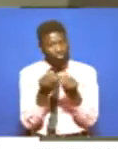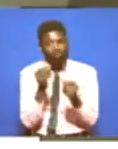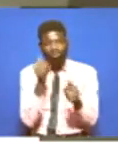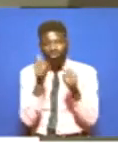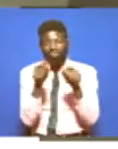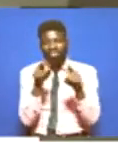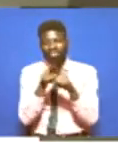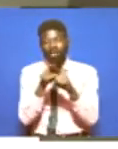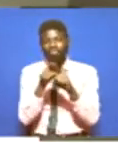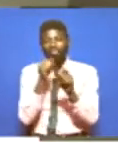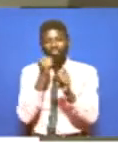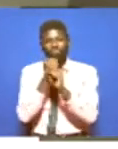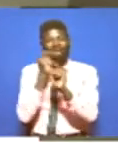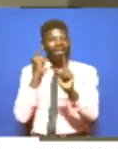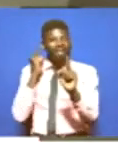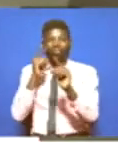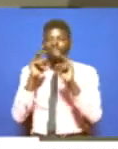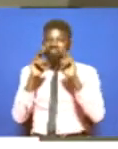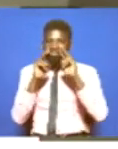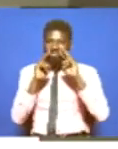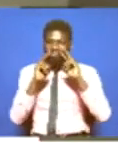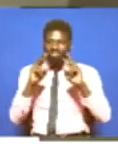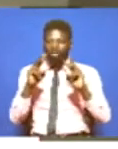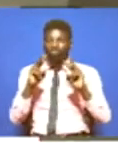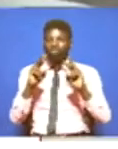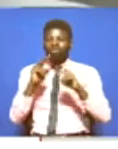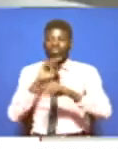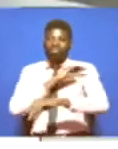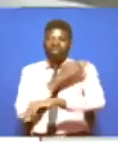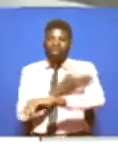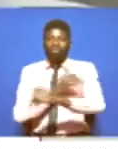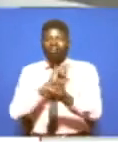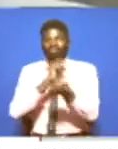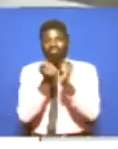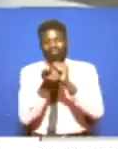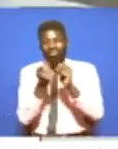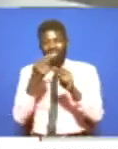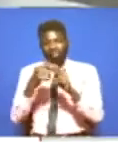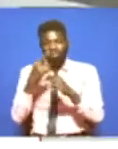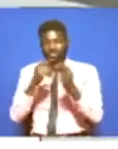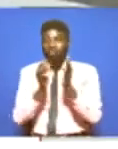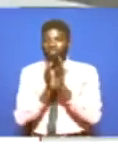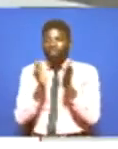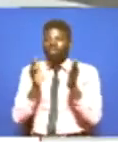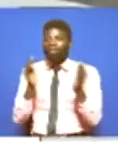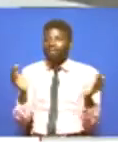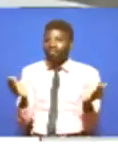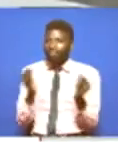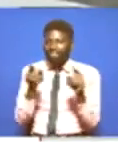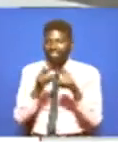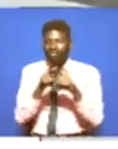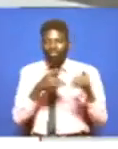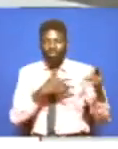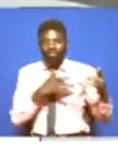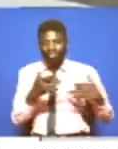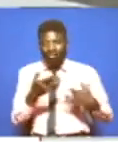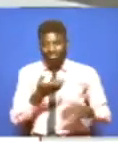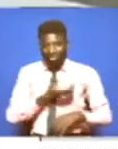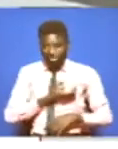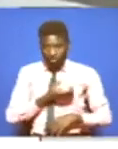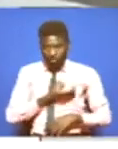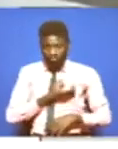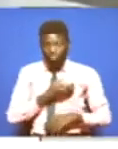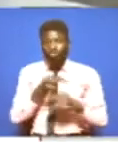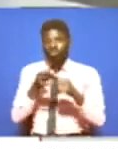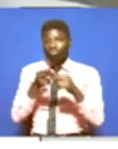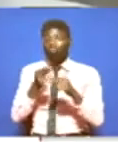the peaceful transition here called Public Affairs and Concerns Council. And very soon they